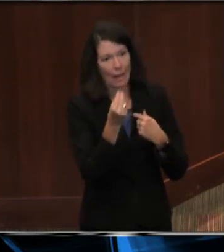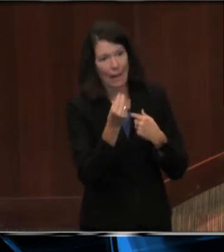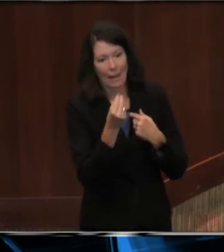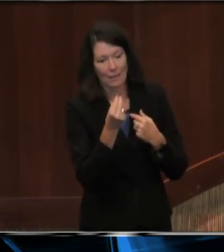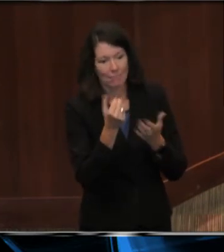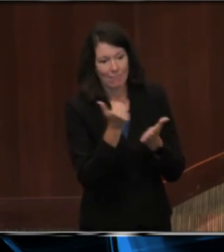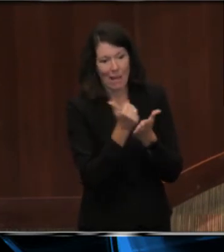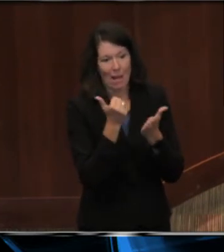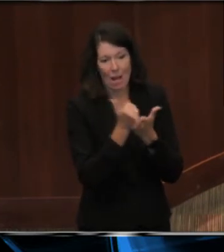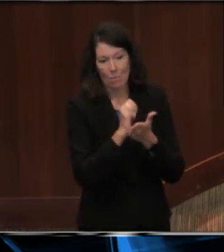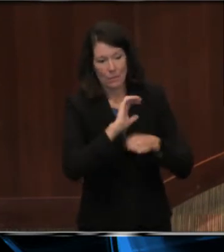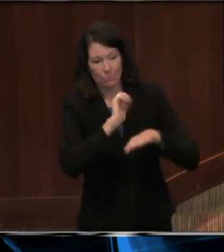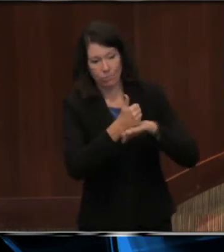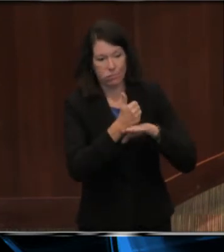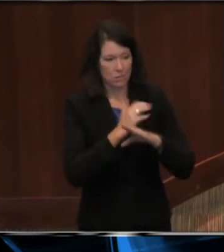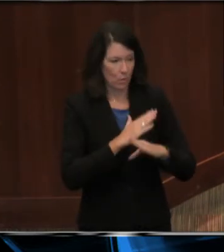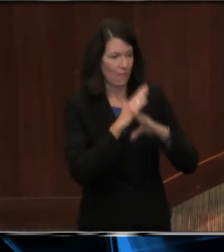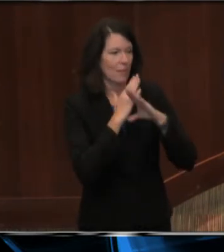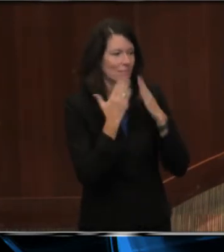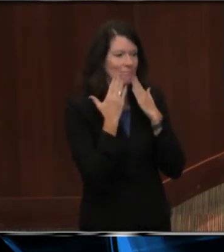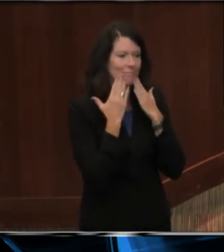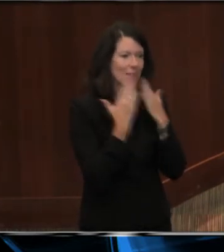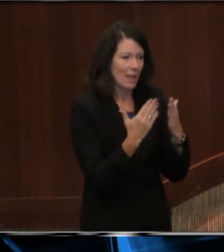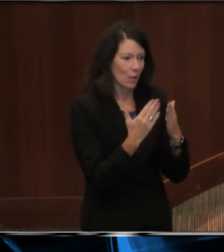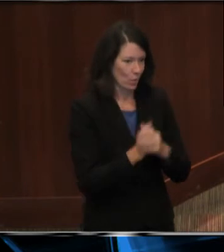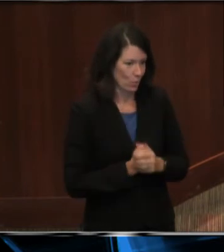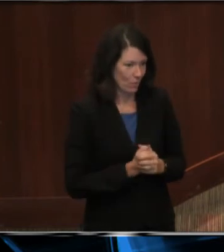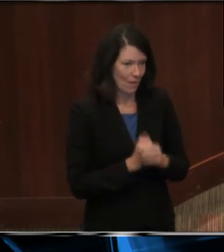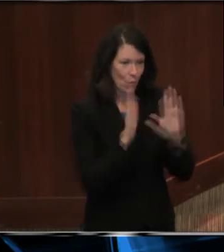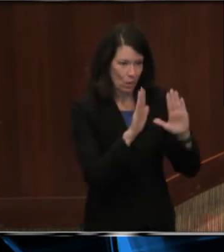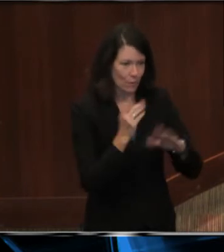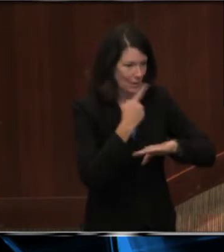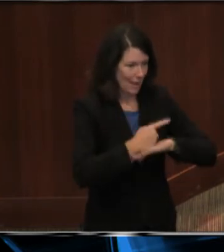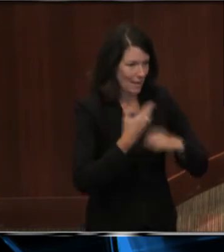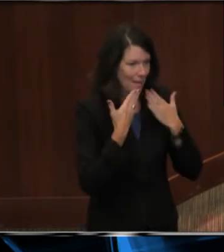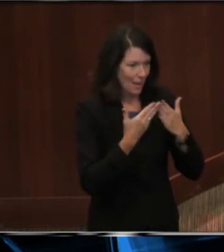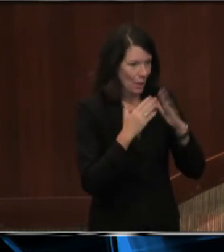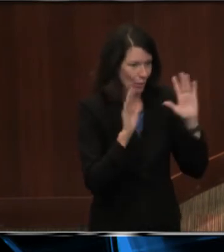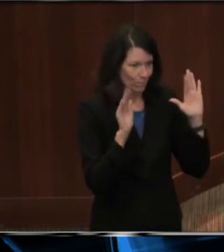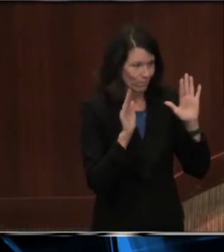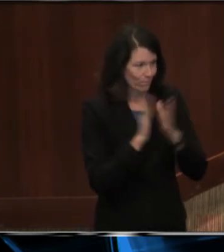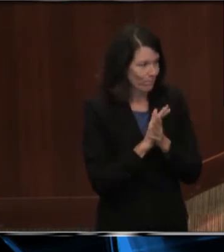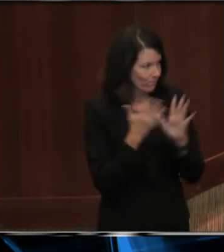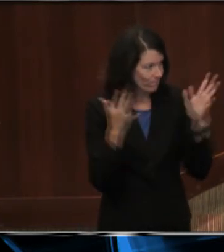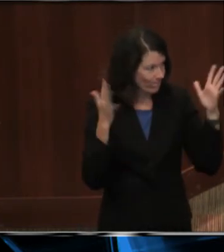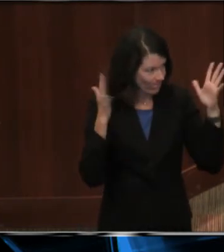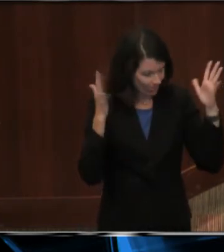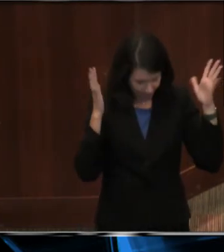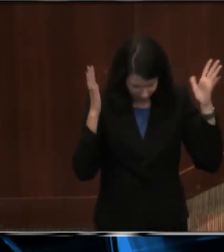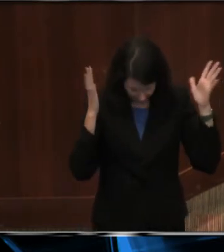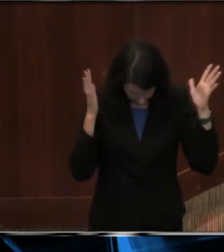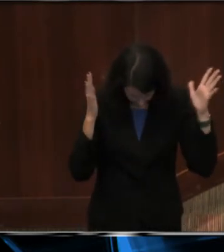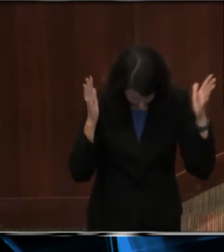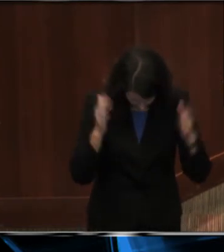and help us kick up that prevention. So thank you so much. Have a wonderful day. Thank you. Thank you, guys. Thanks.